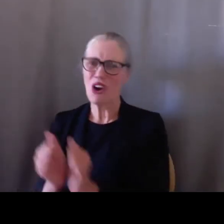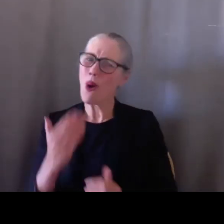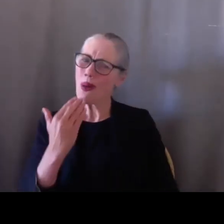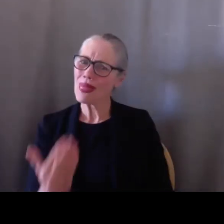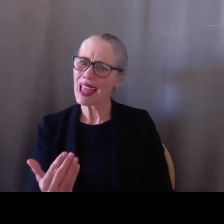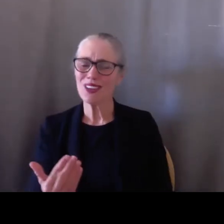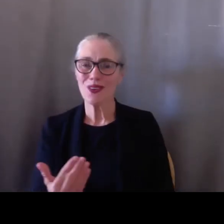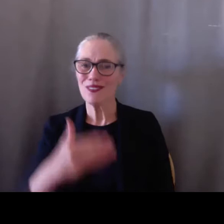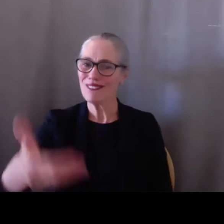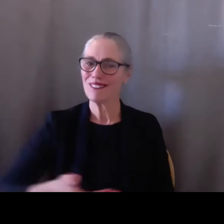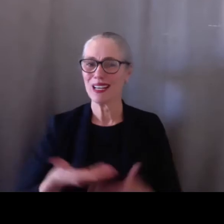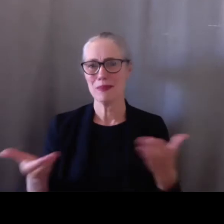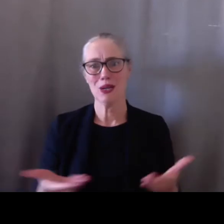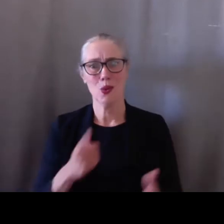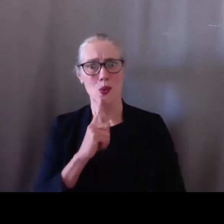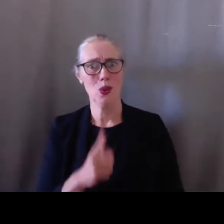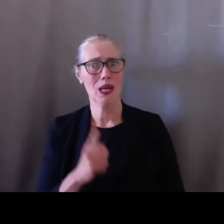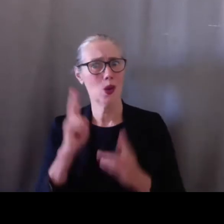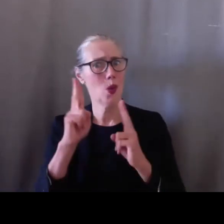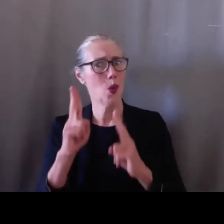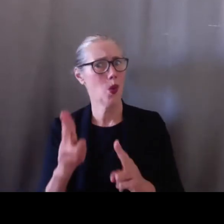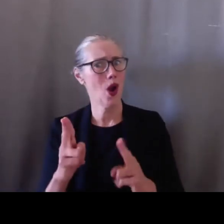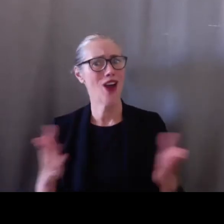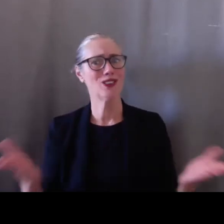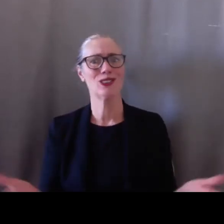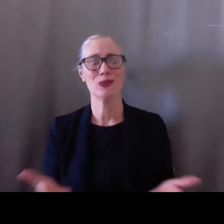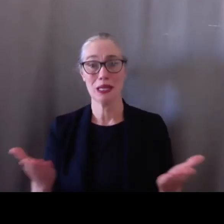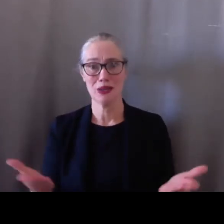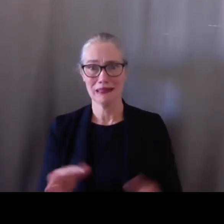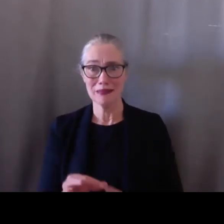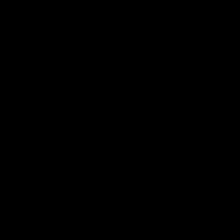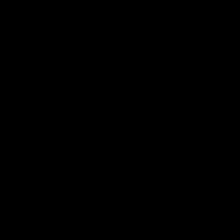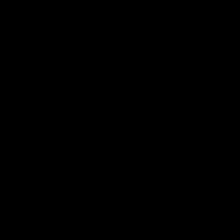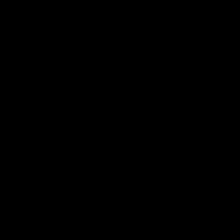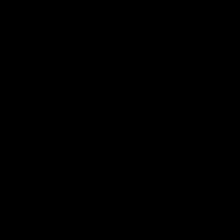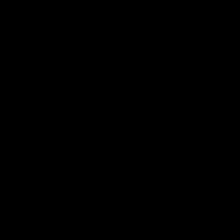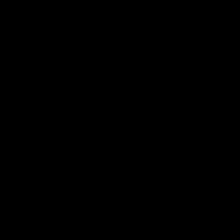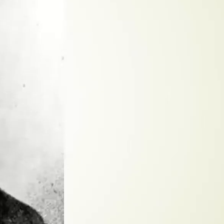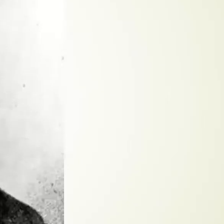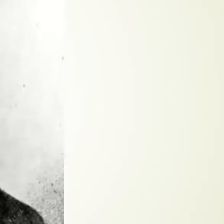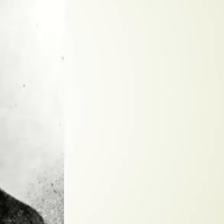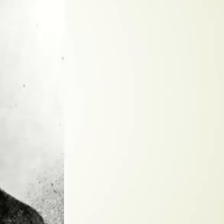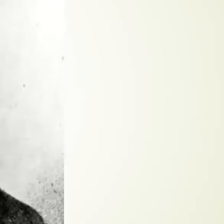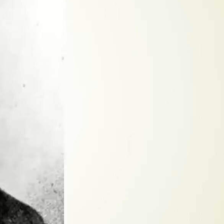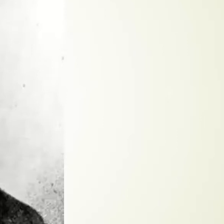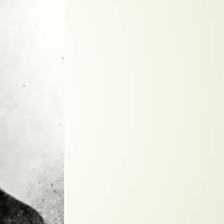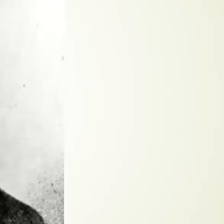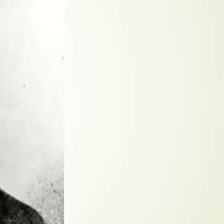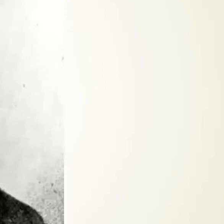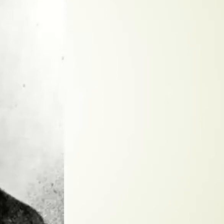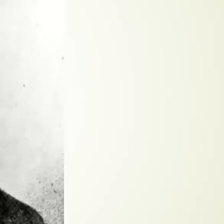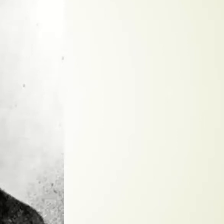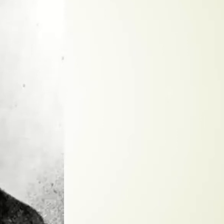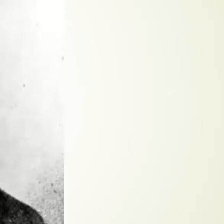Let me begin my talk with the story of James Pennington, a young enslaved